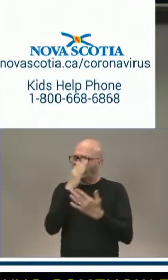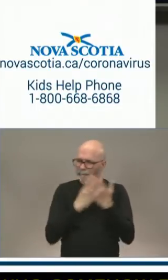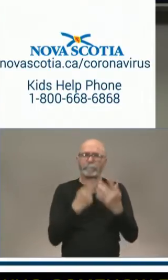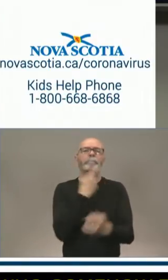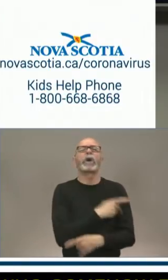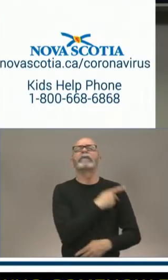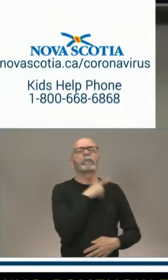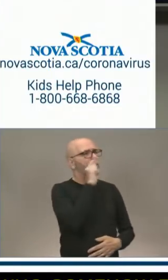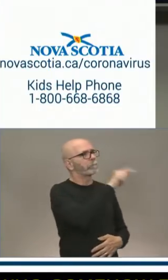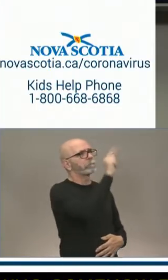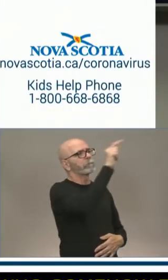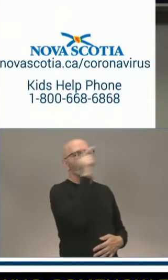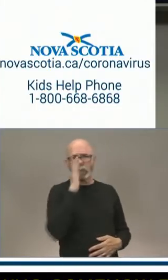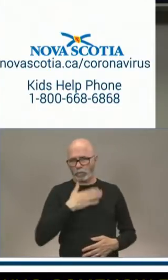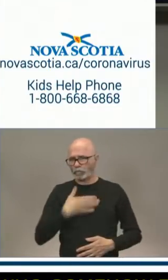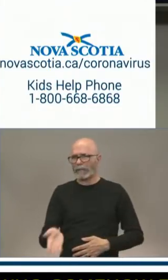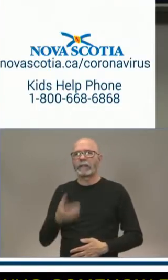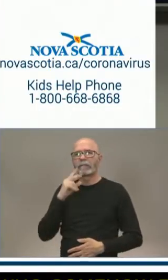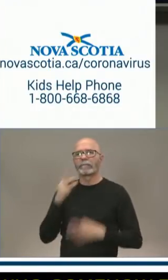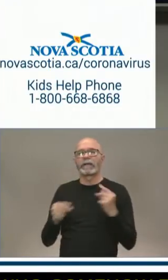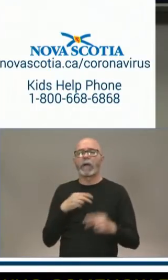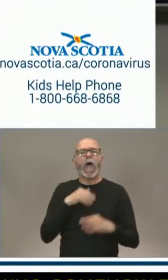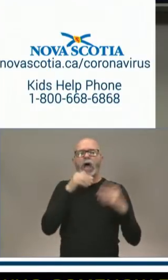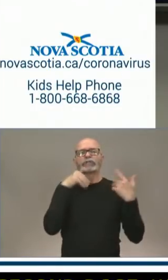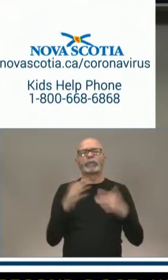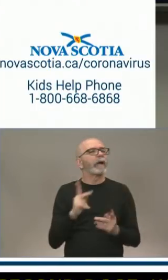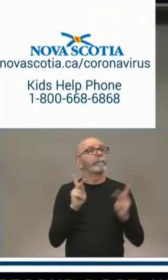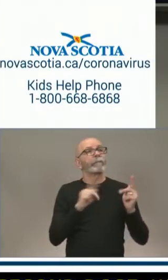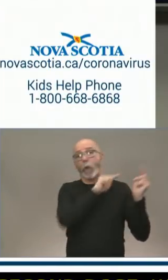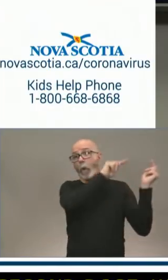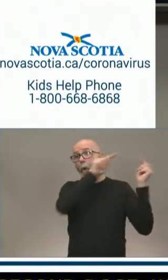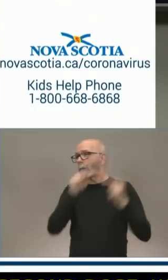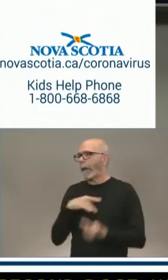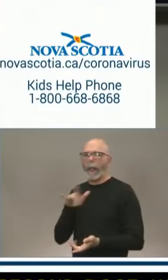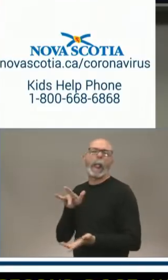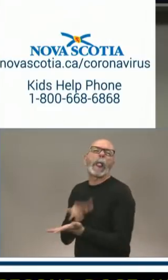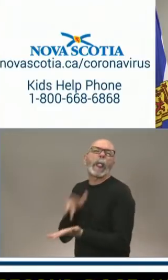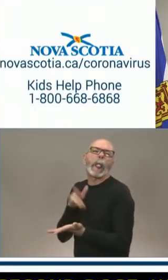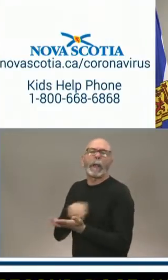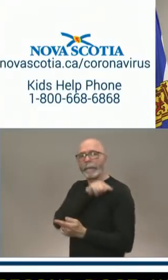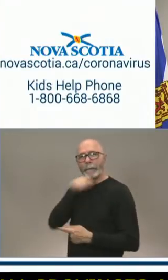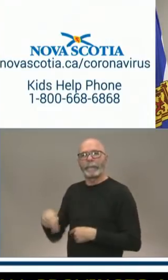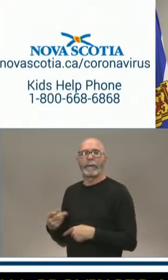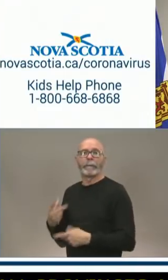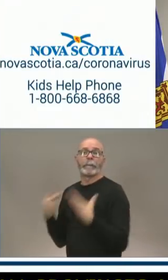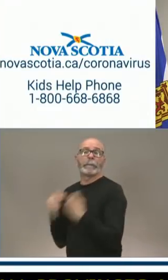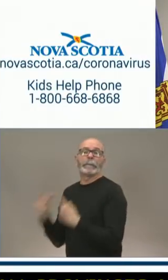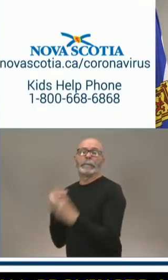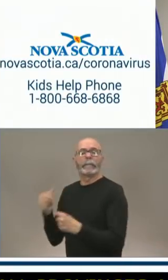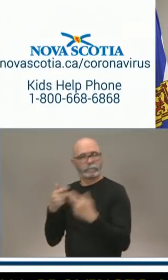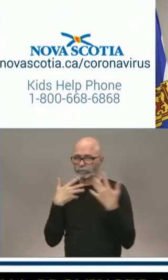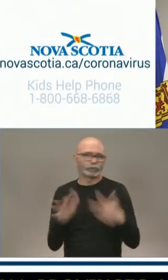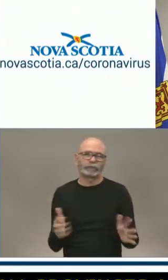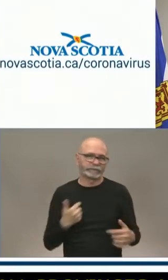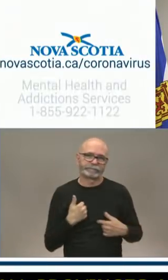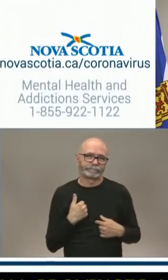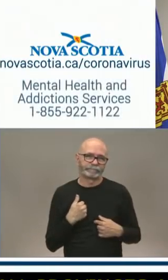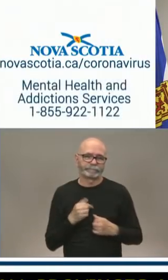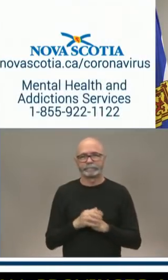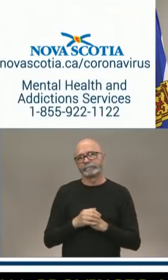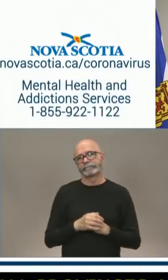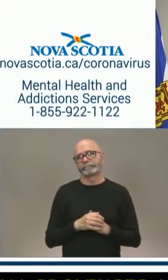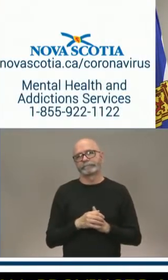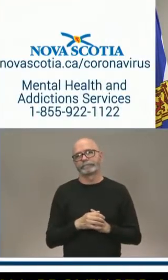going to discourage vaccine tourism or travel. Next, we'll go to Alan Johnson from 94.1